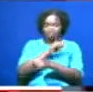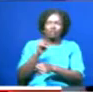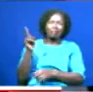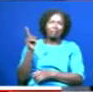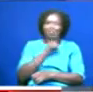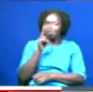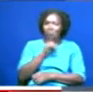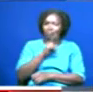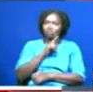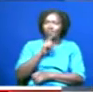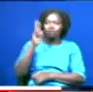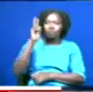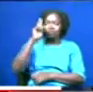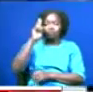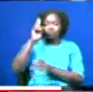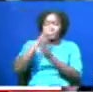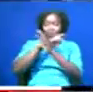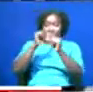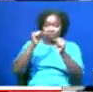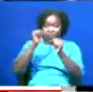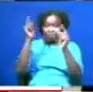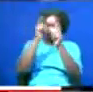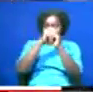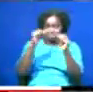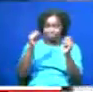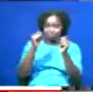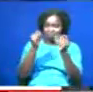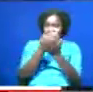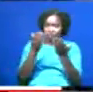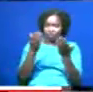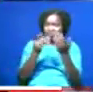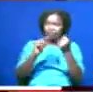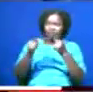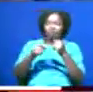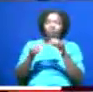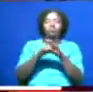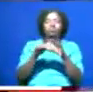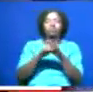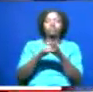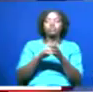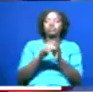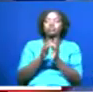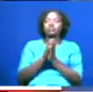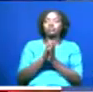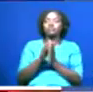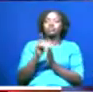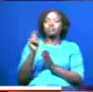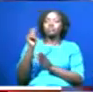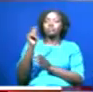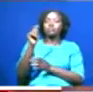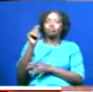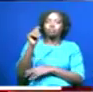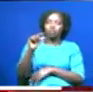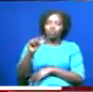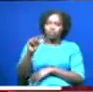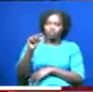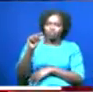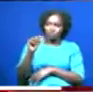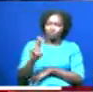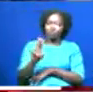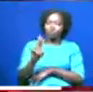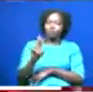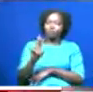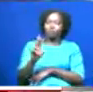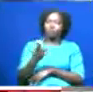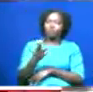President Kais Saied. Thousands of opposition supporters, including members of the Tunisian General Labor Union, have been rallying in the capital